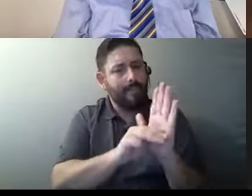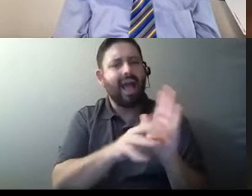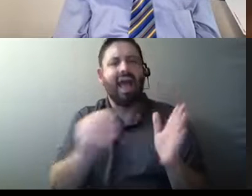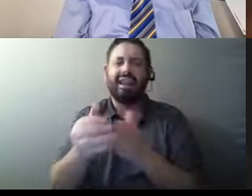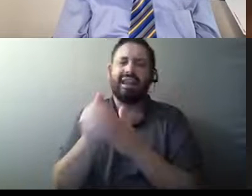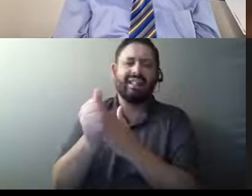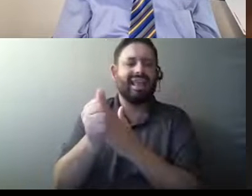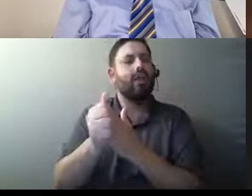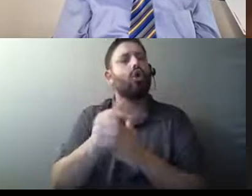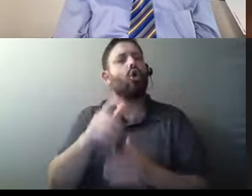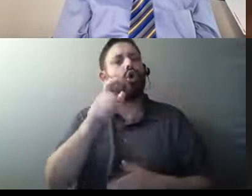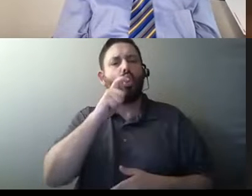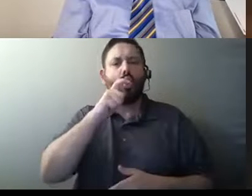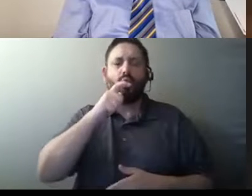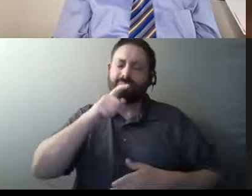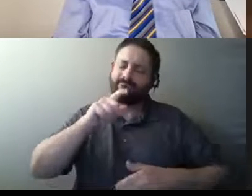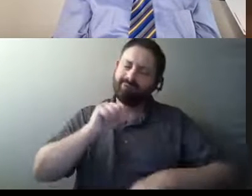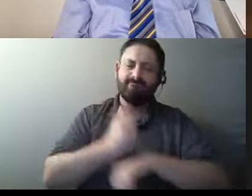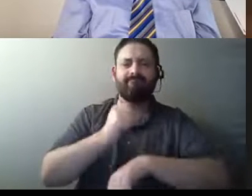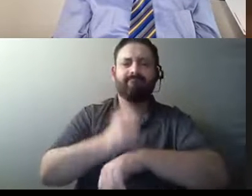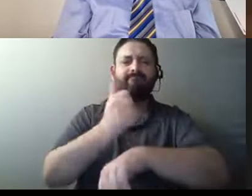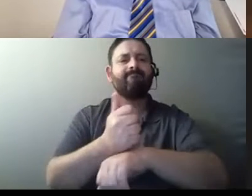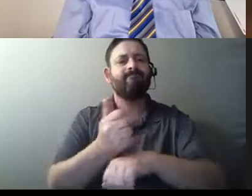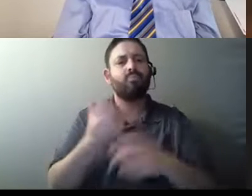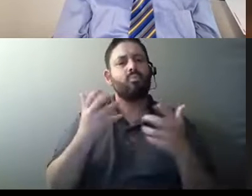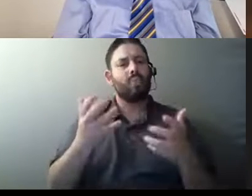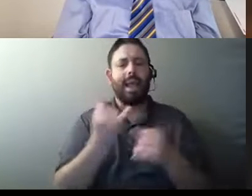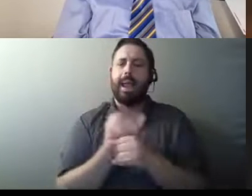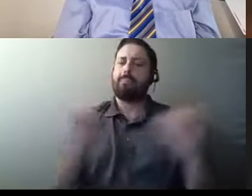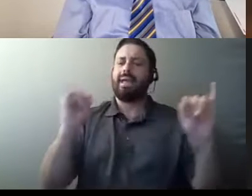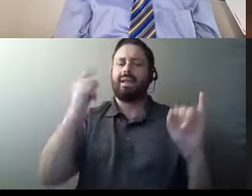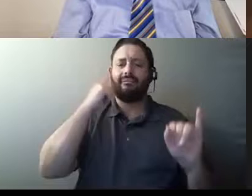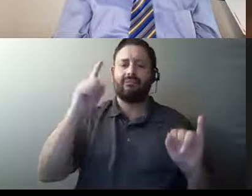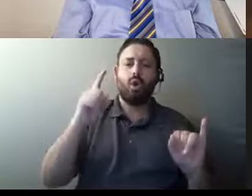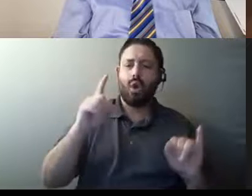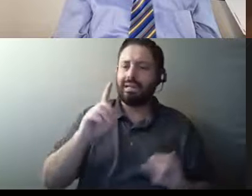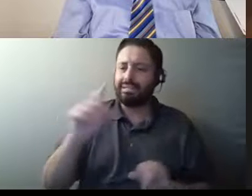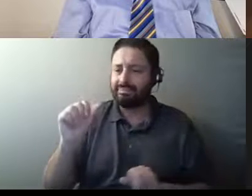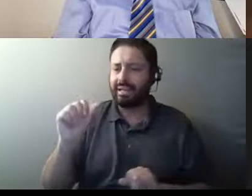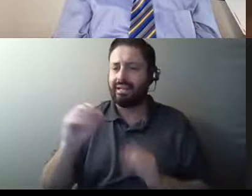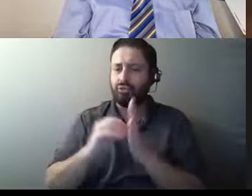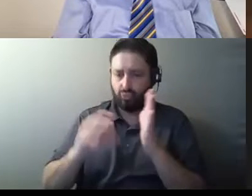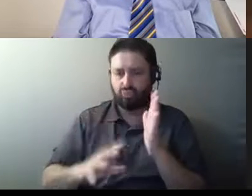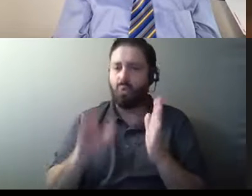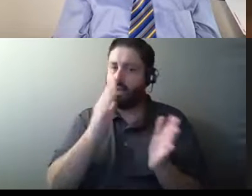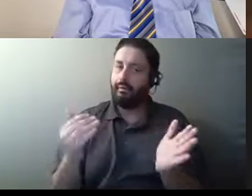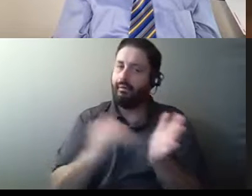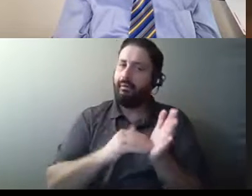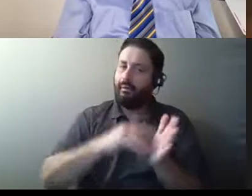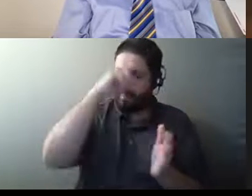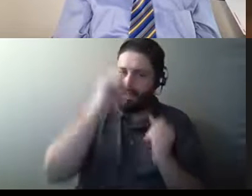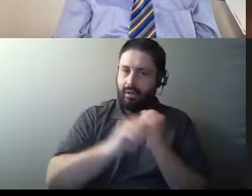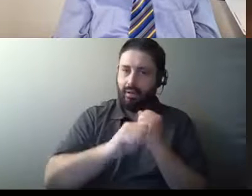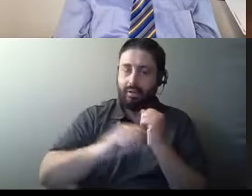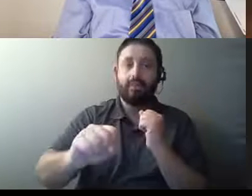toward independence for youth and adults with disabilities in the San Antonio community. And yes, I will repeat that again because it's a long one, but the short